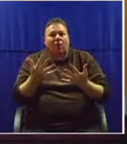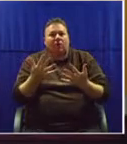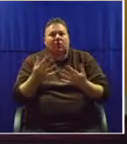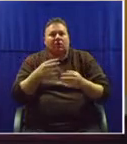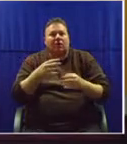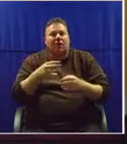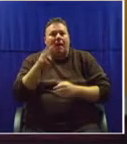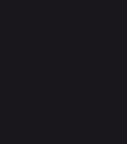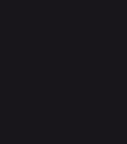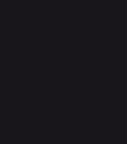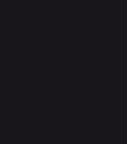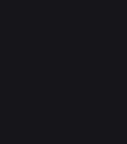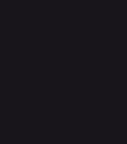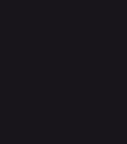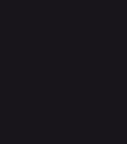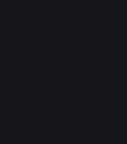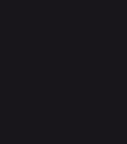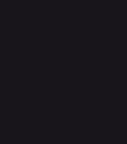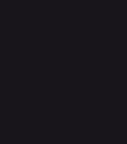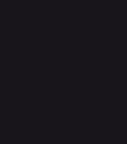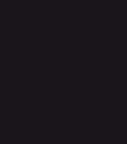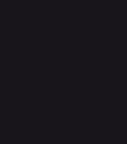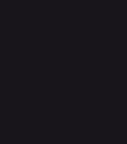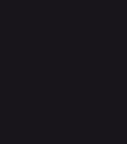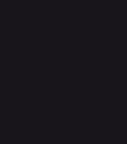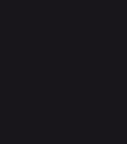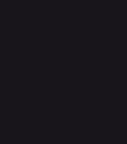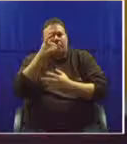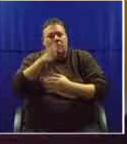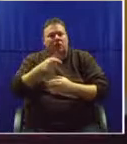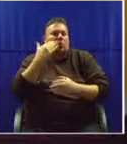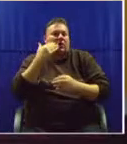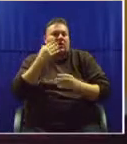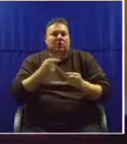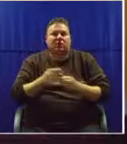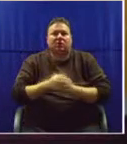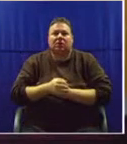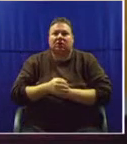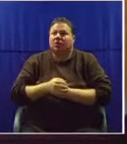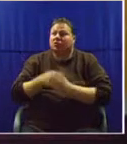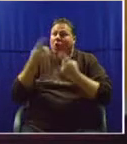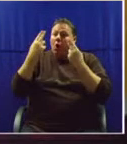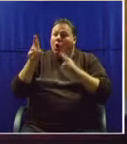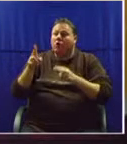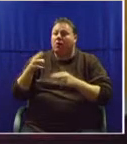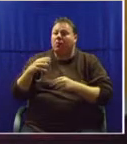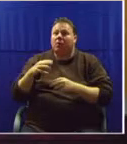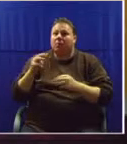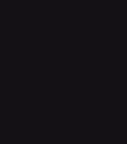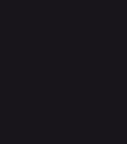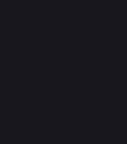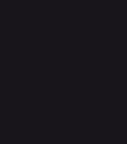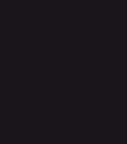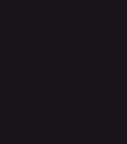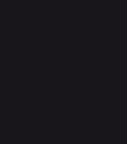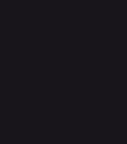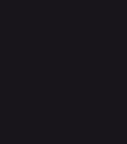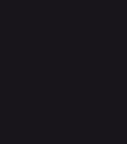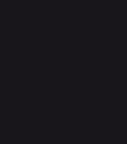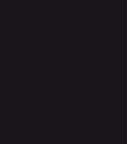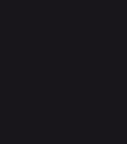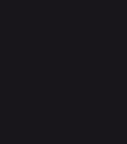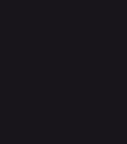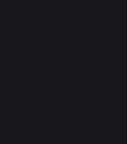you allow Mazoni to disturb him while he's articulating in Honorable terms of the Honorable Mazoni. So when Speaker, now you